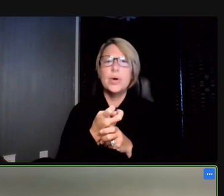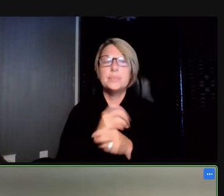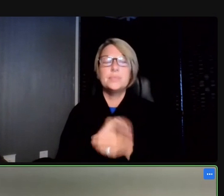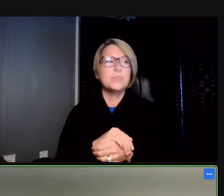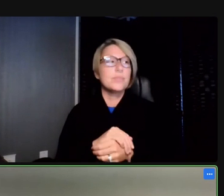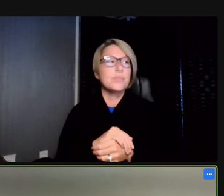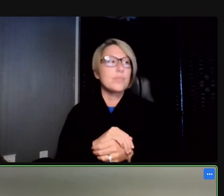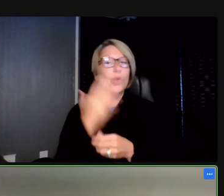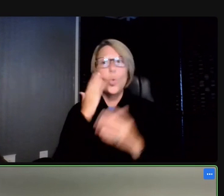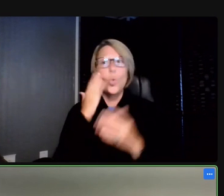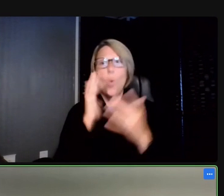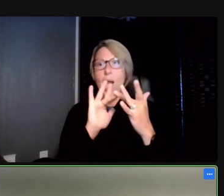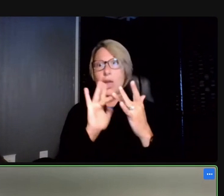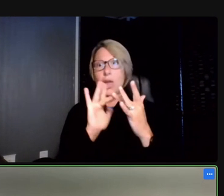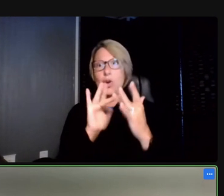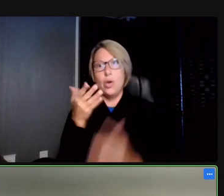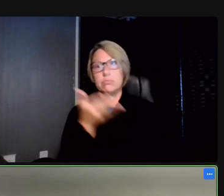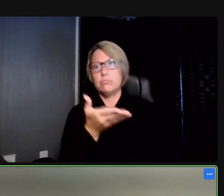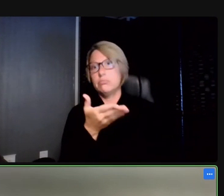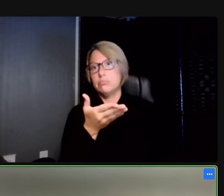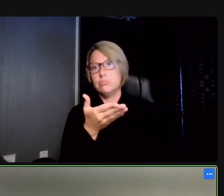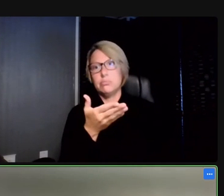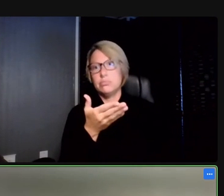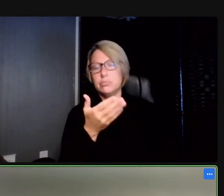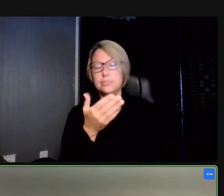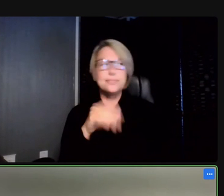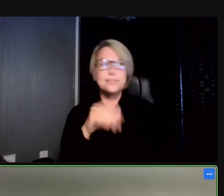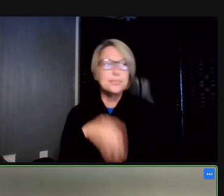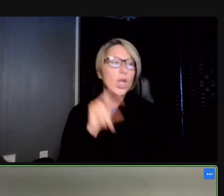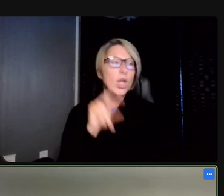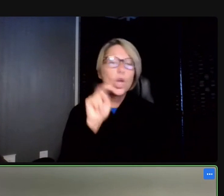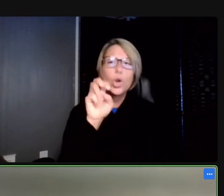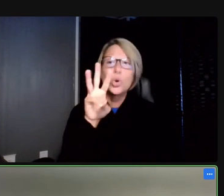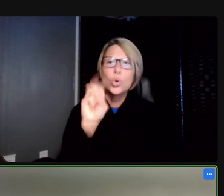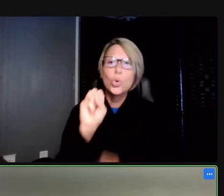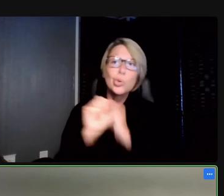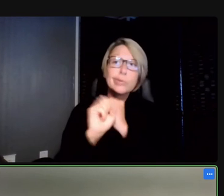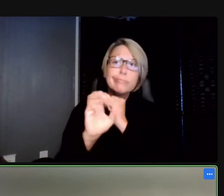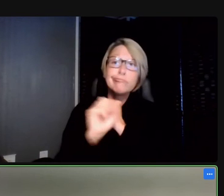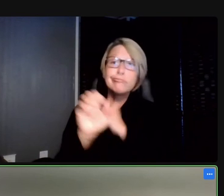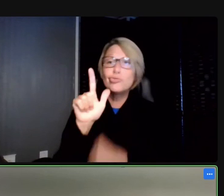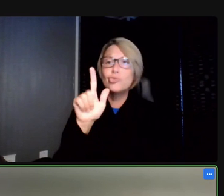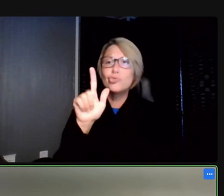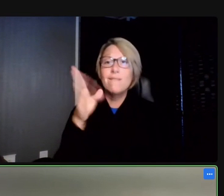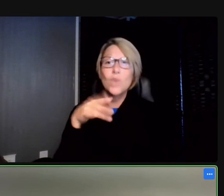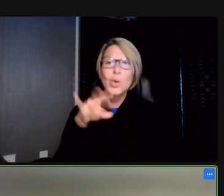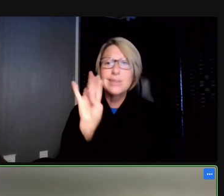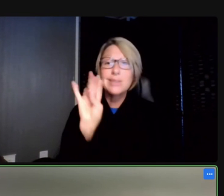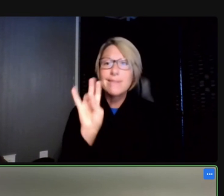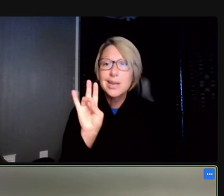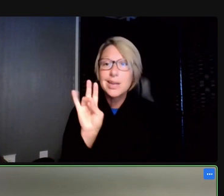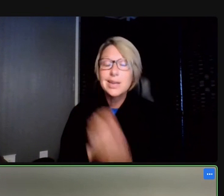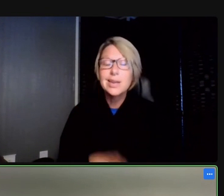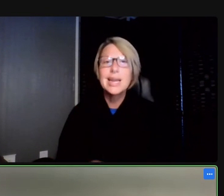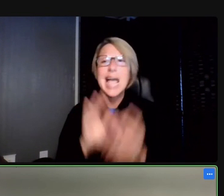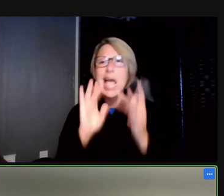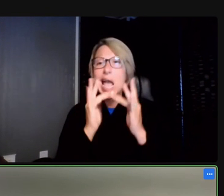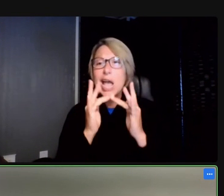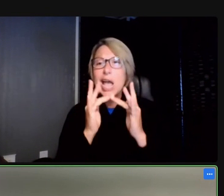is always there. We have 24-hour news. We have internet. They can look up anything, and sometimes there's a lot